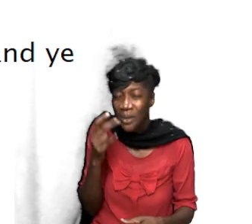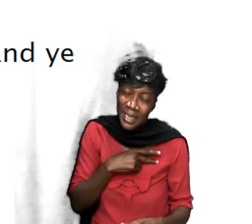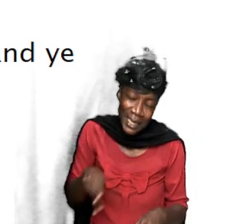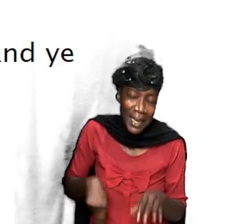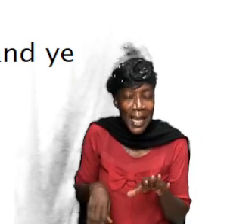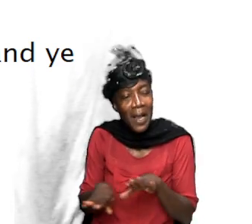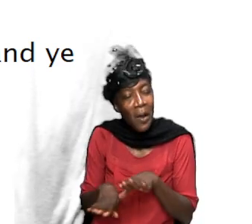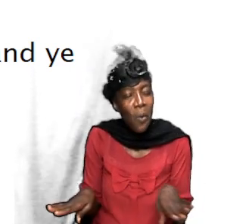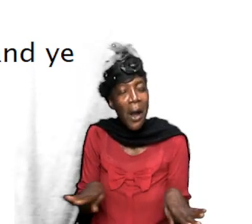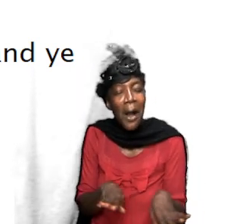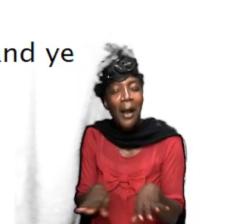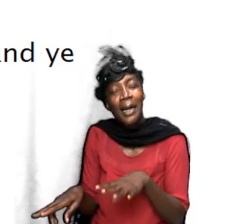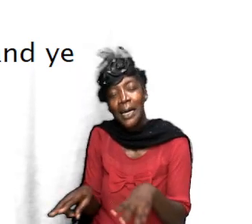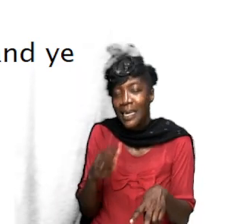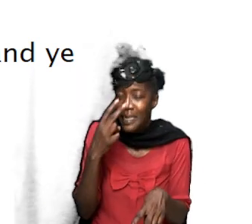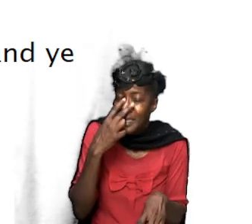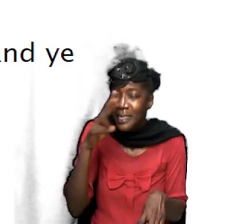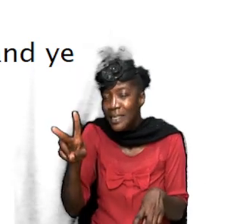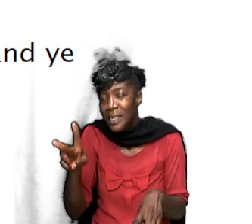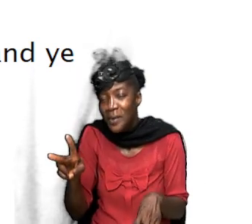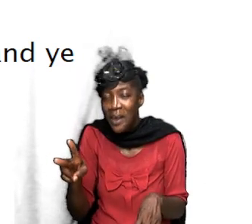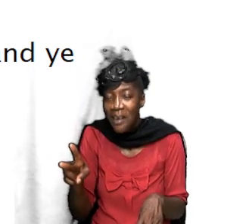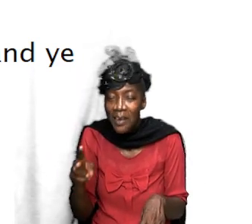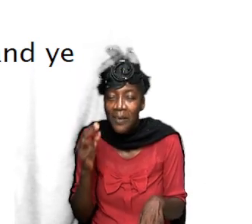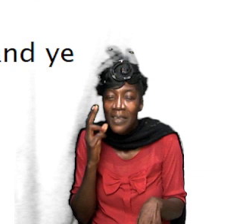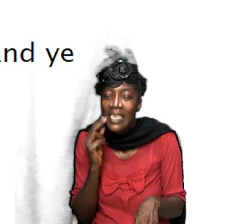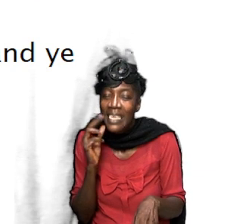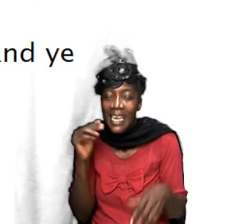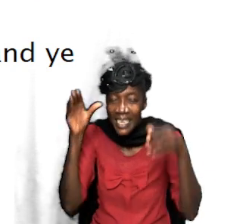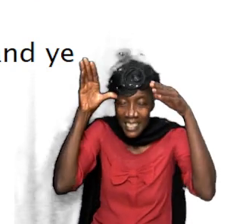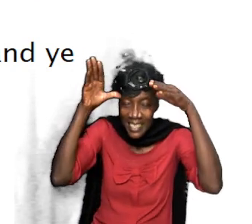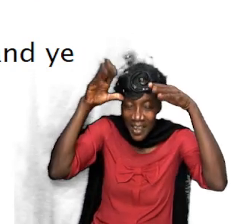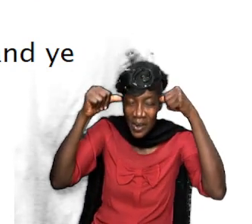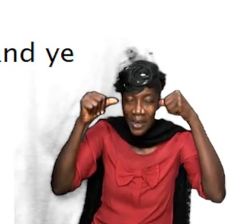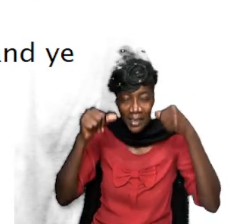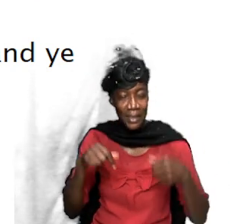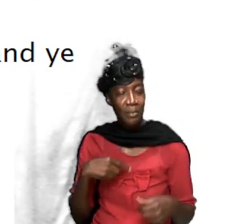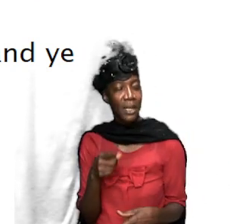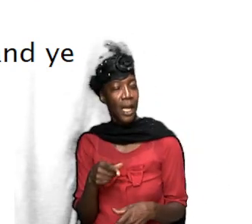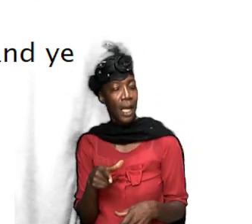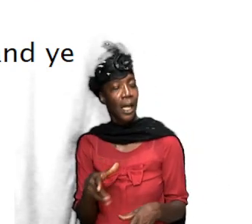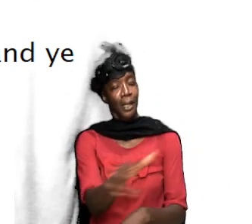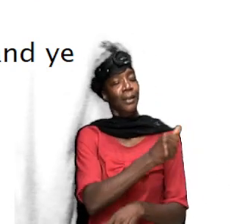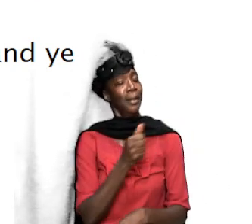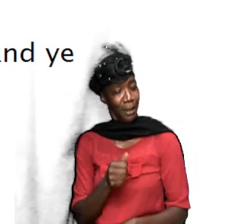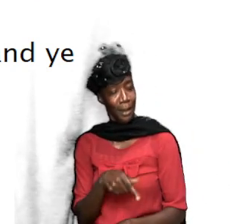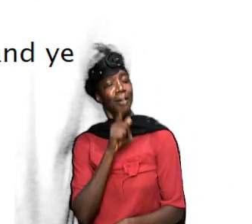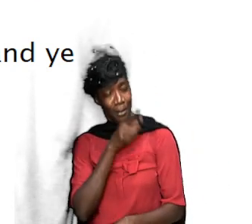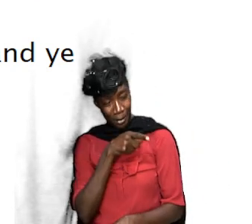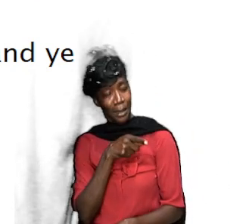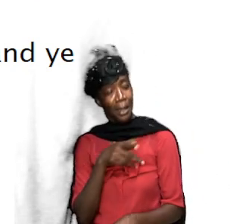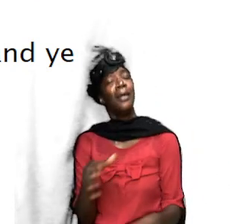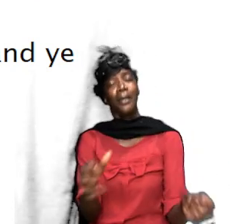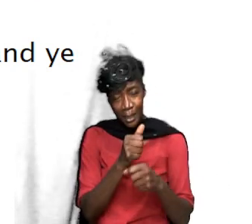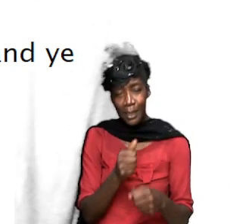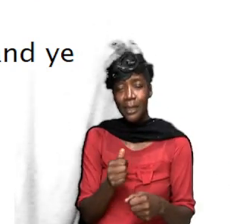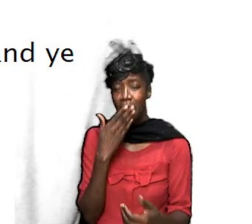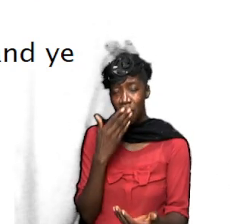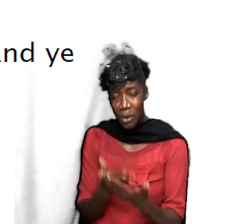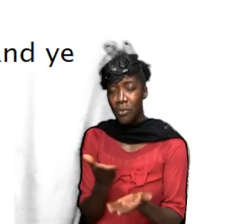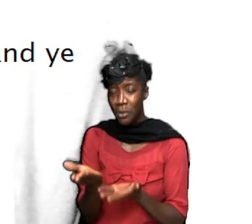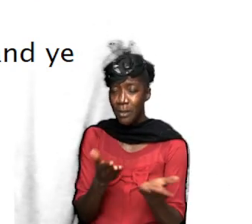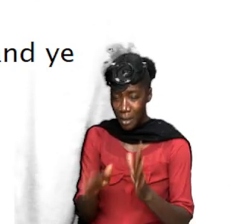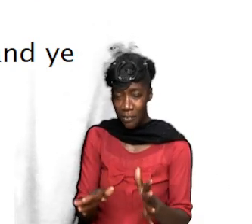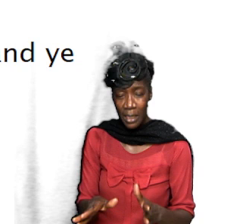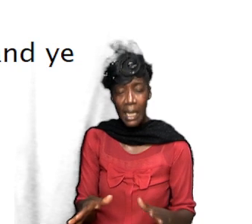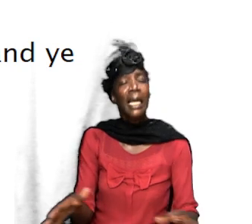nice stallion, he can say, look here, take that stallion there. You have a good servant taking care of the